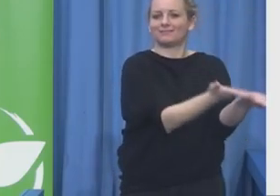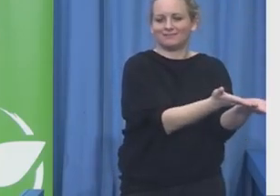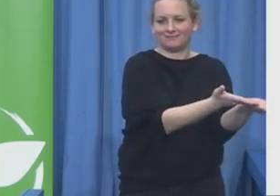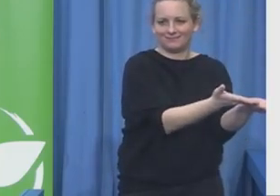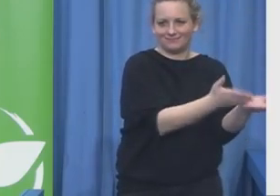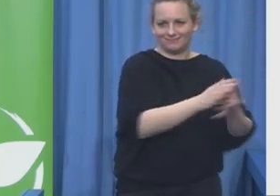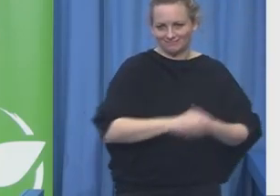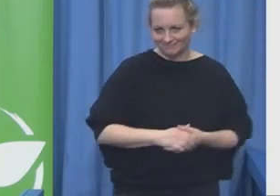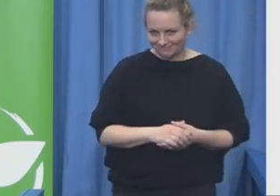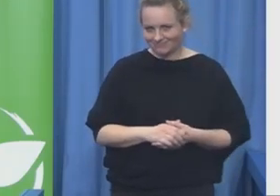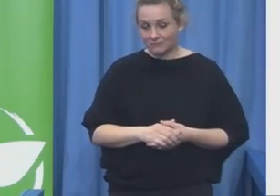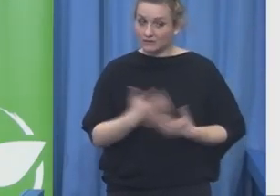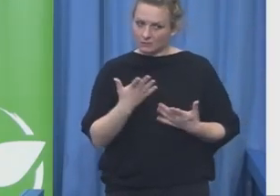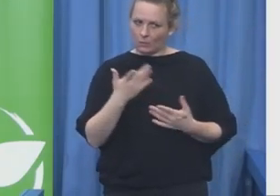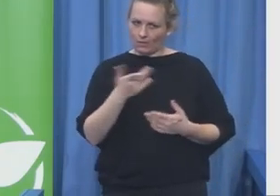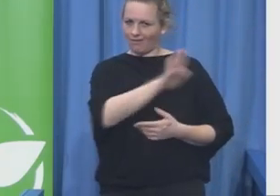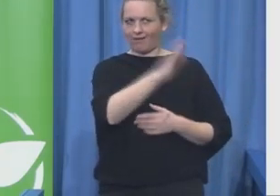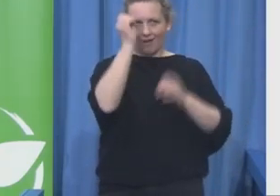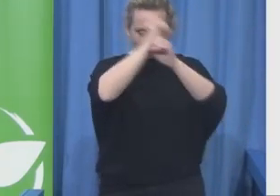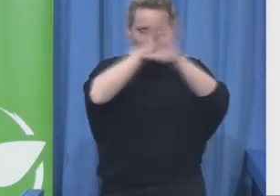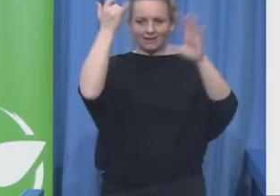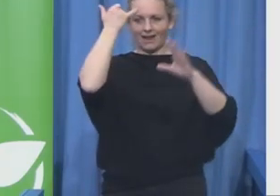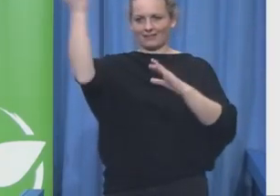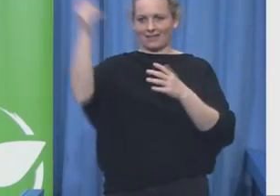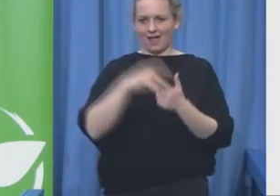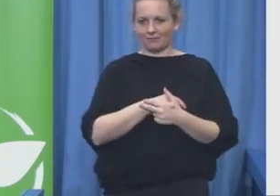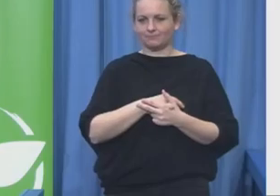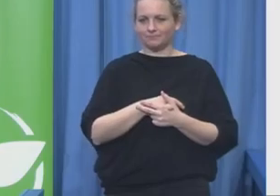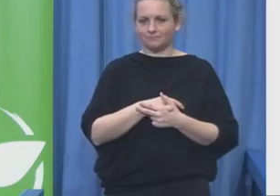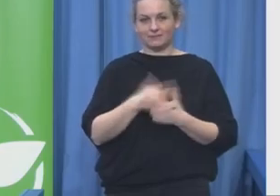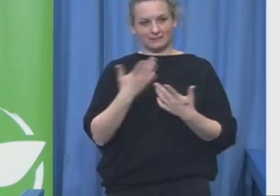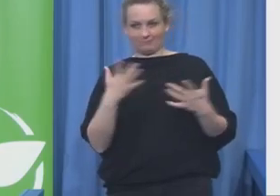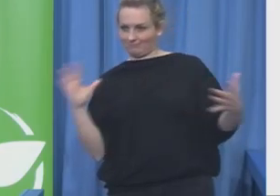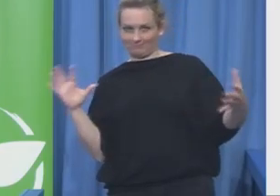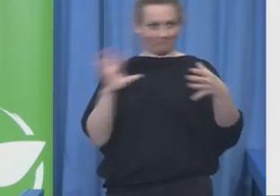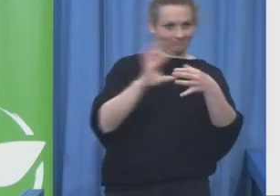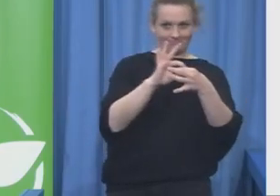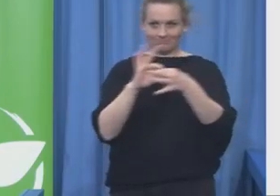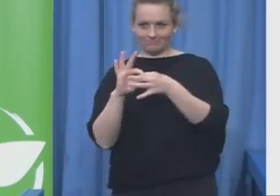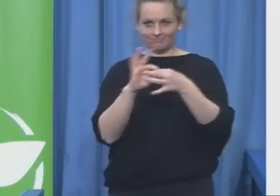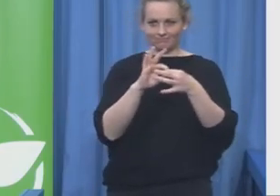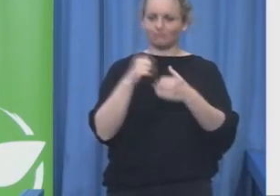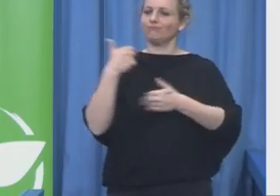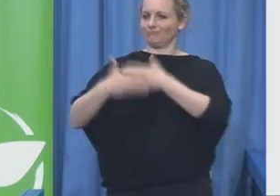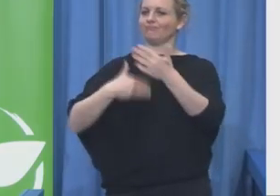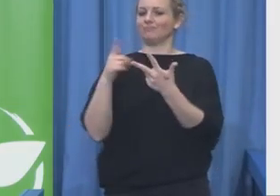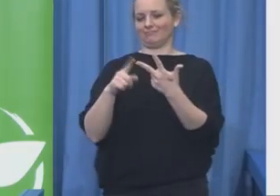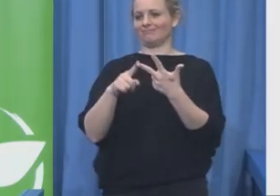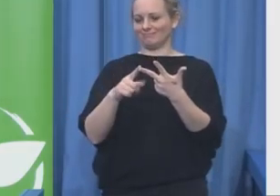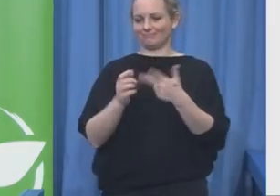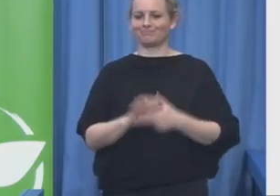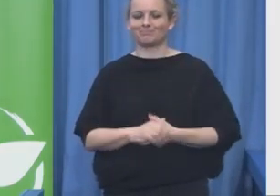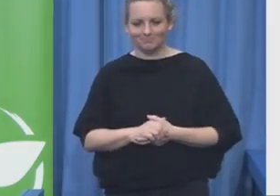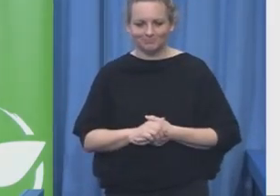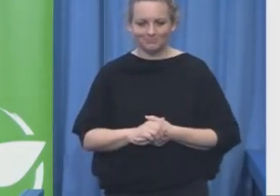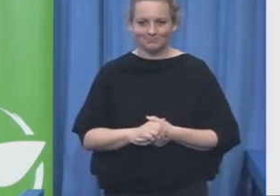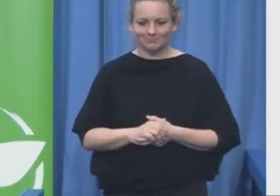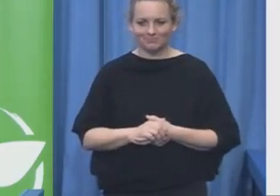mobilize 115 companies who have now informally kind of established their own